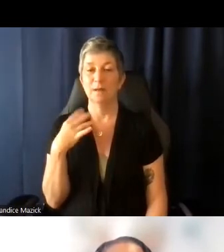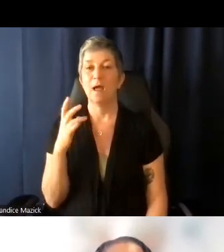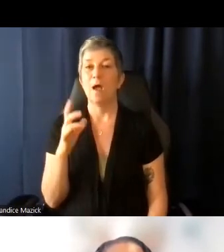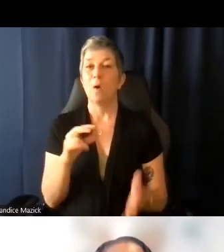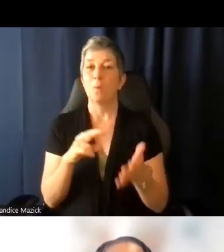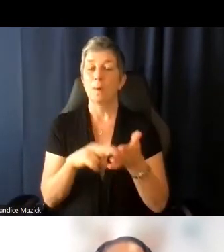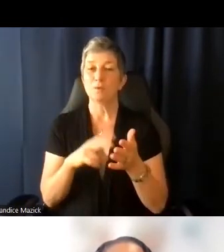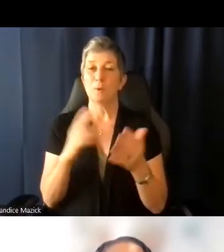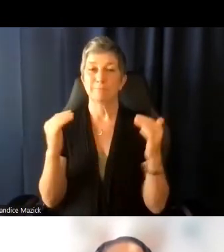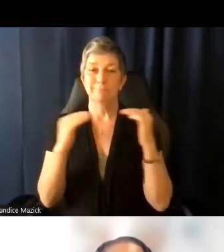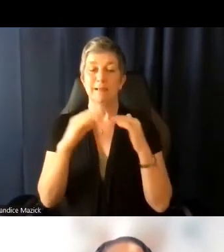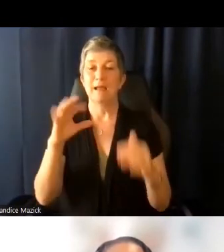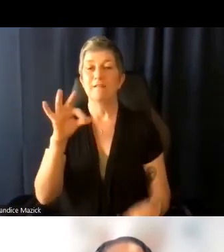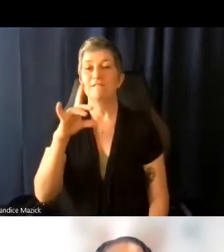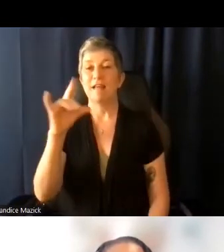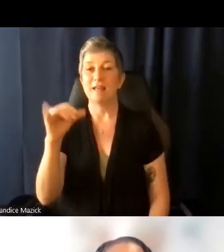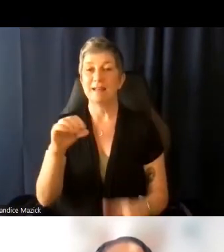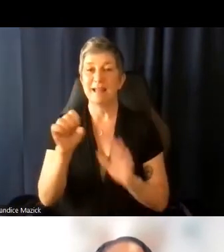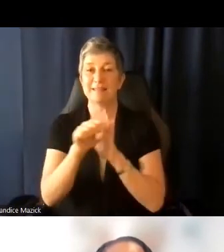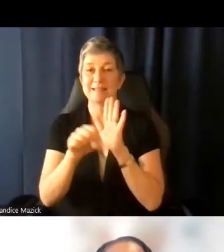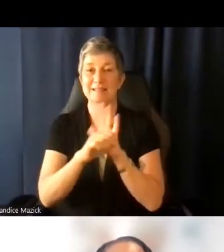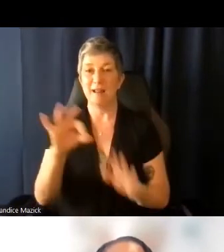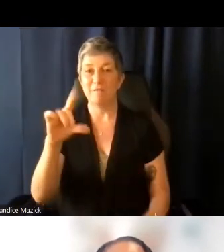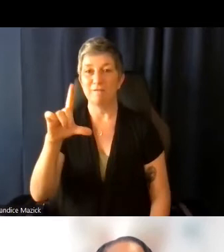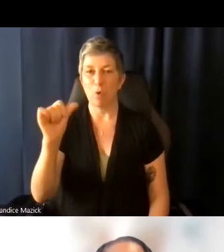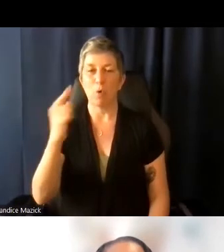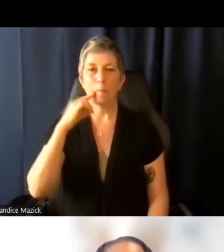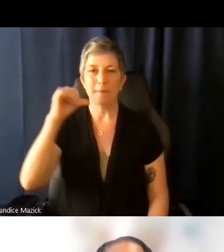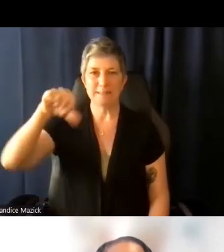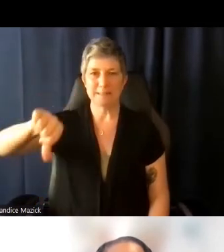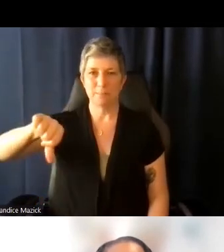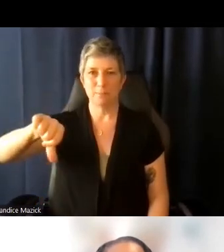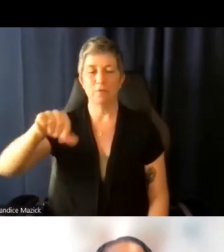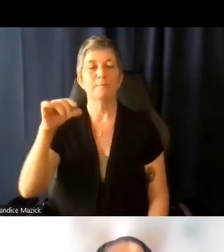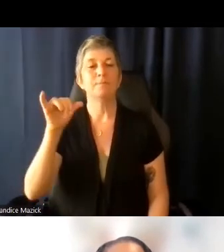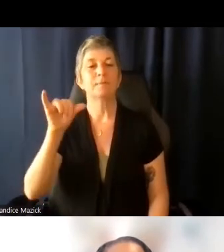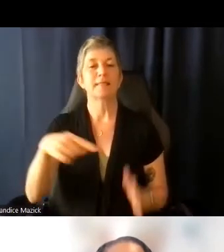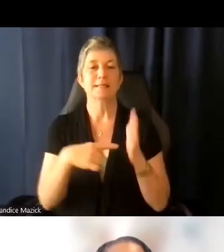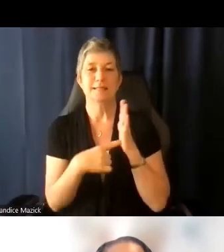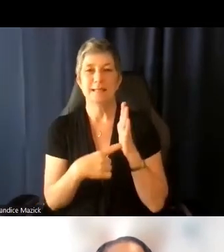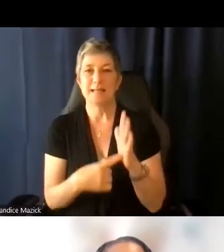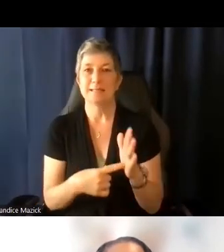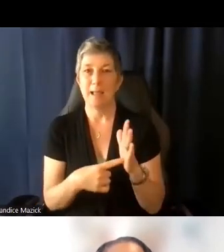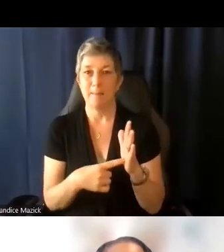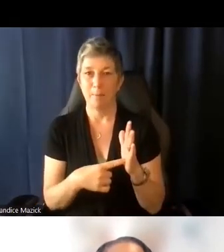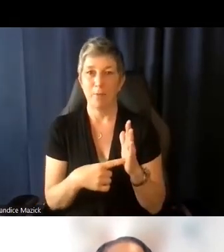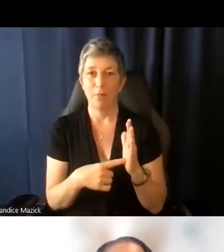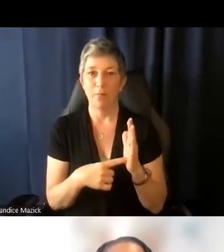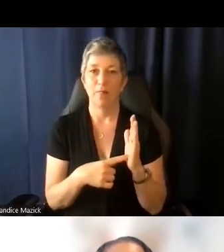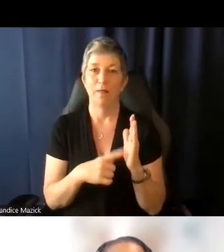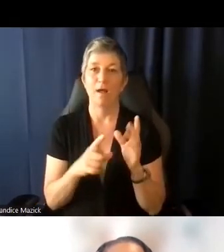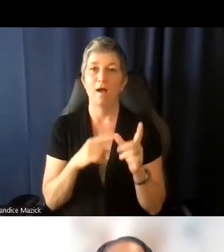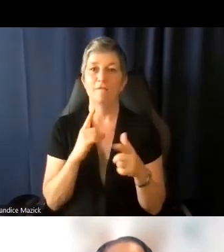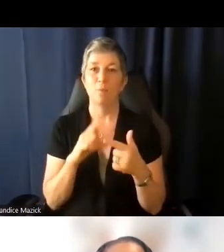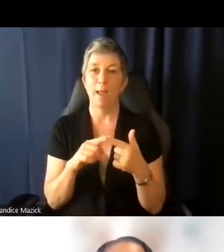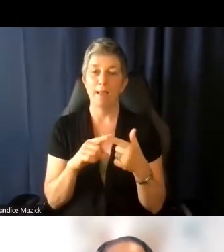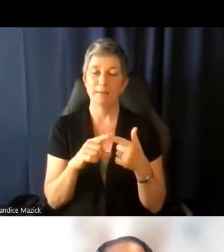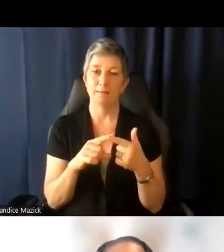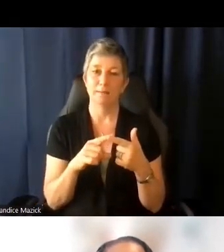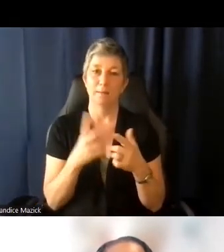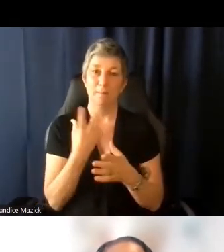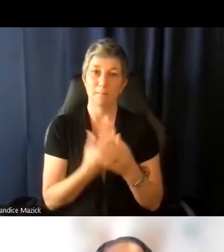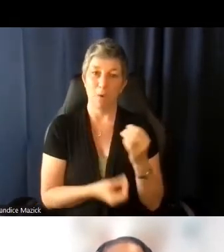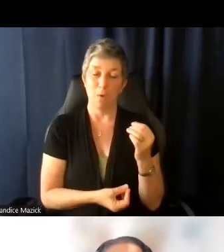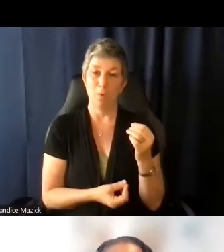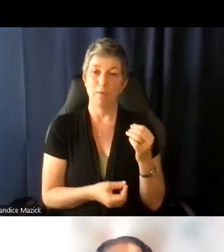felony in the state of Florida, shall be disapproved. So this is an example of when both Richard